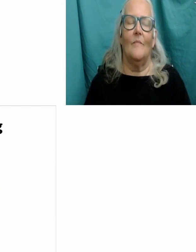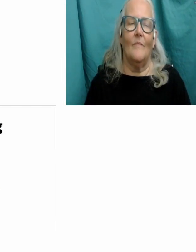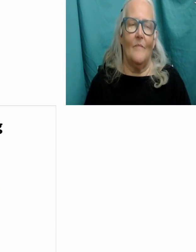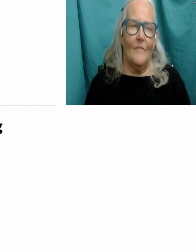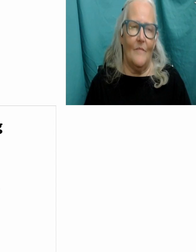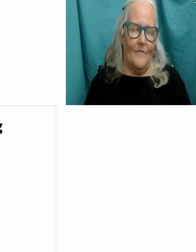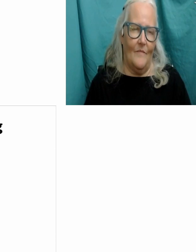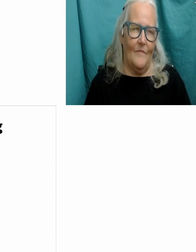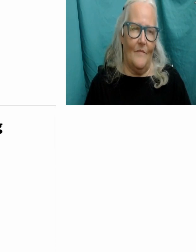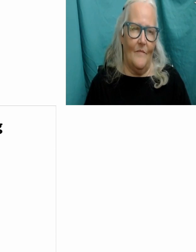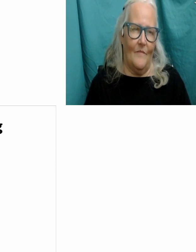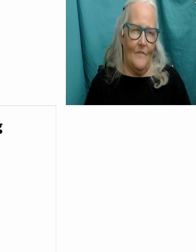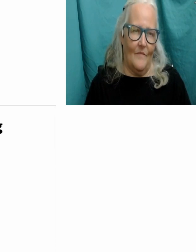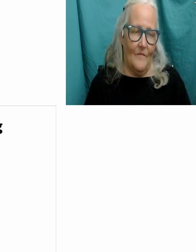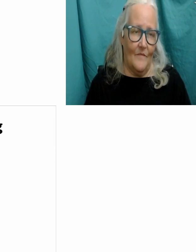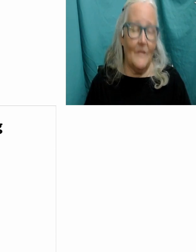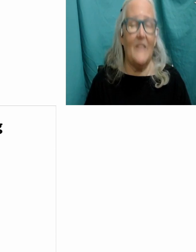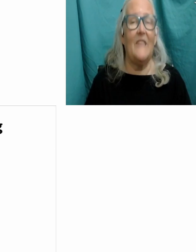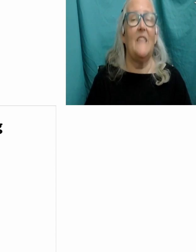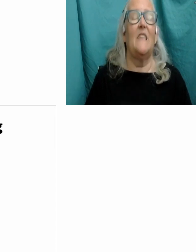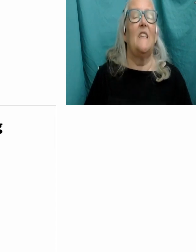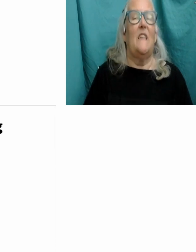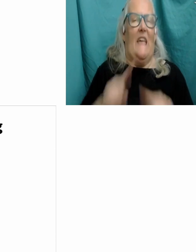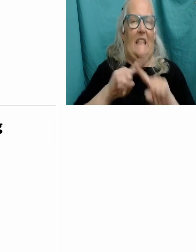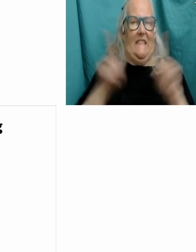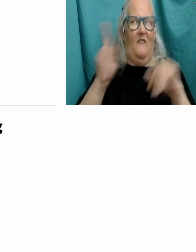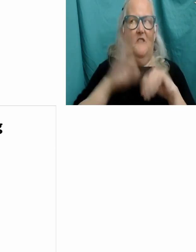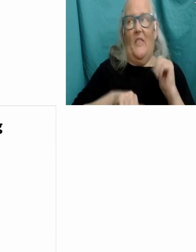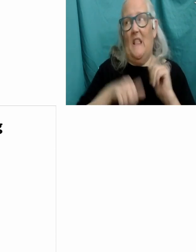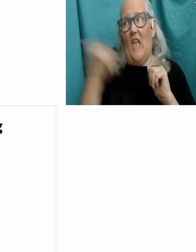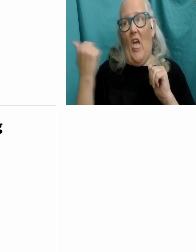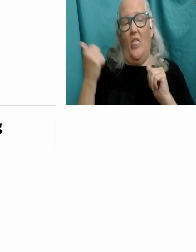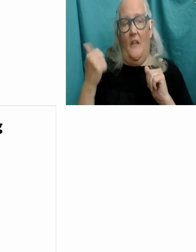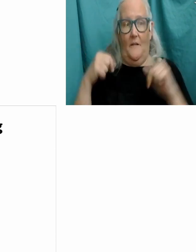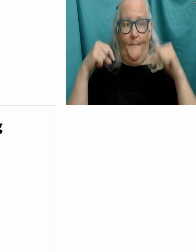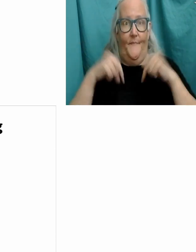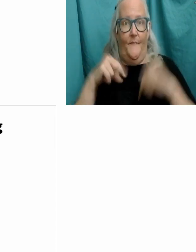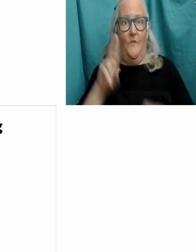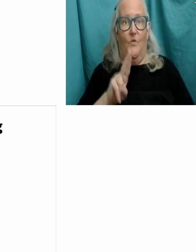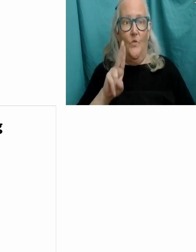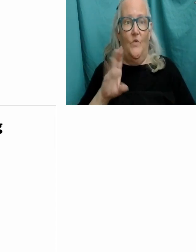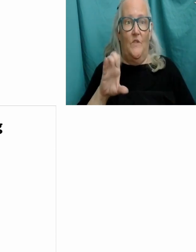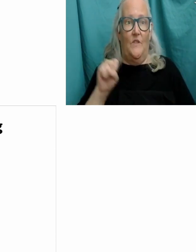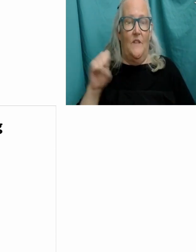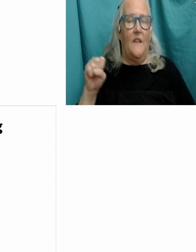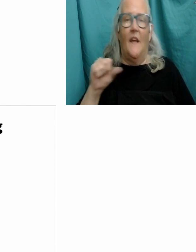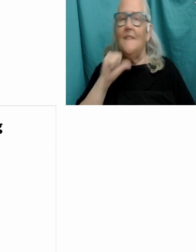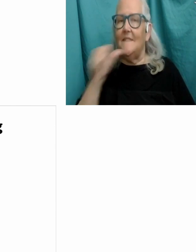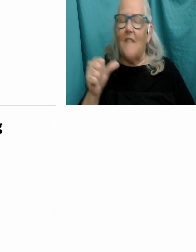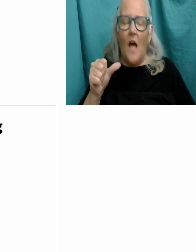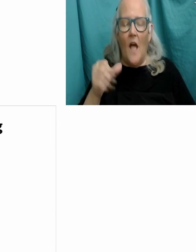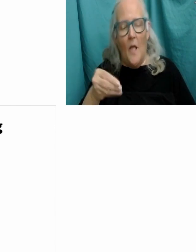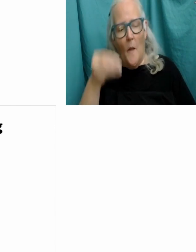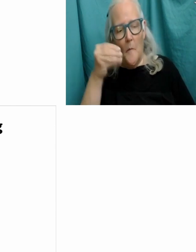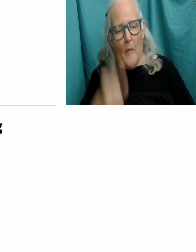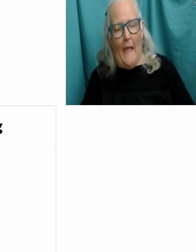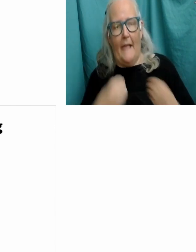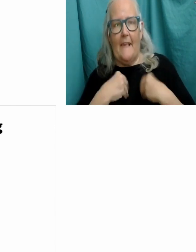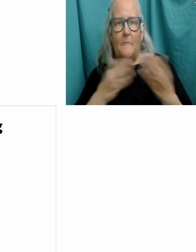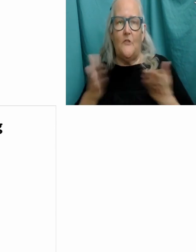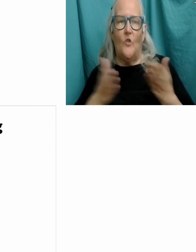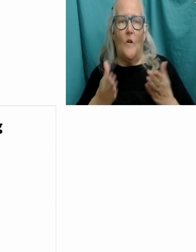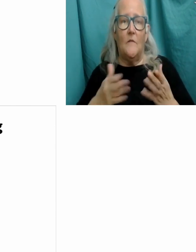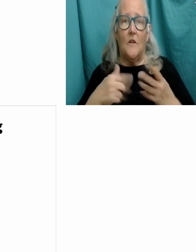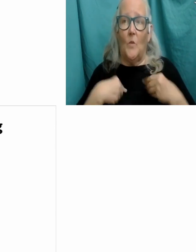Unlike most other spaces, UUCSS is not a fee-for-service. We don't sell tickets to worship or charge